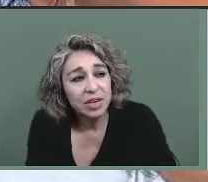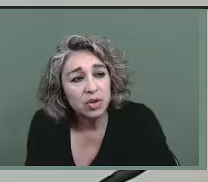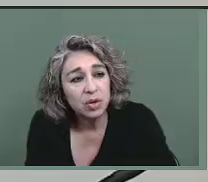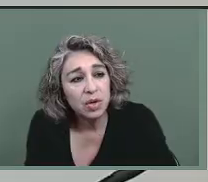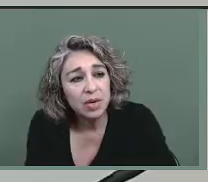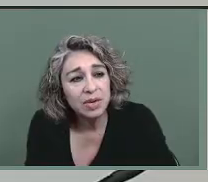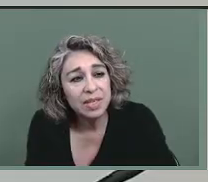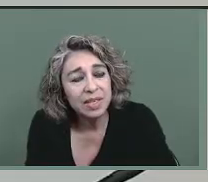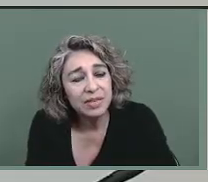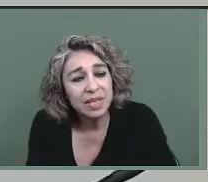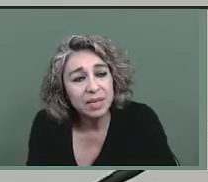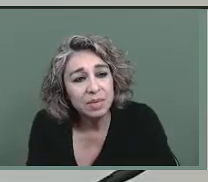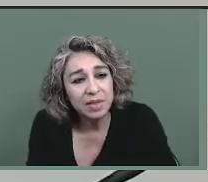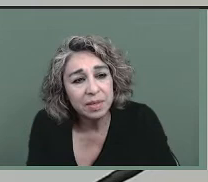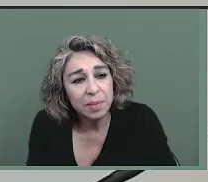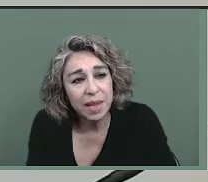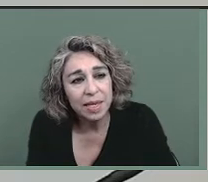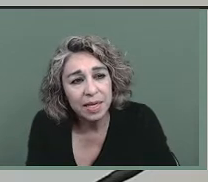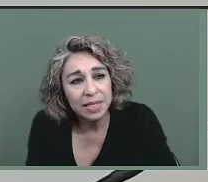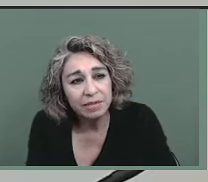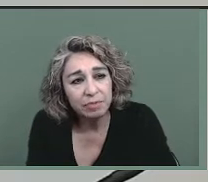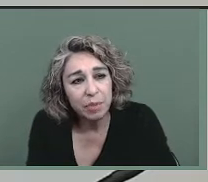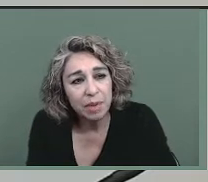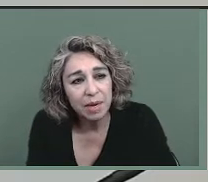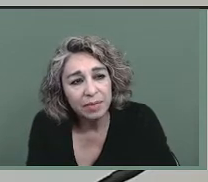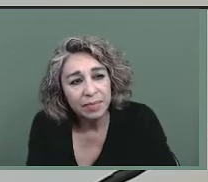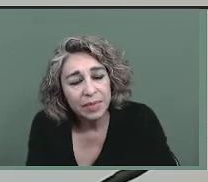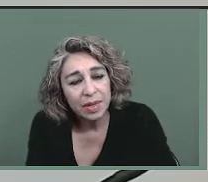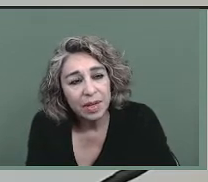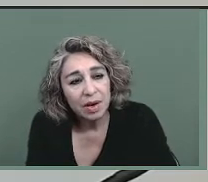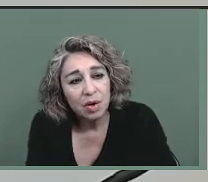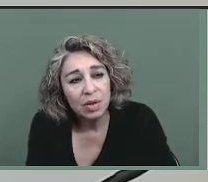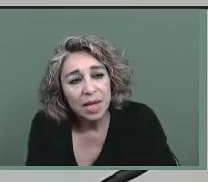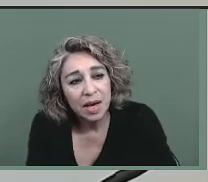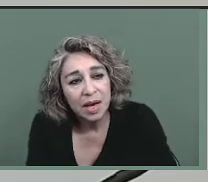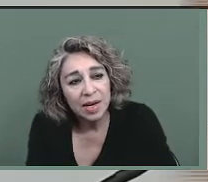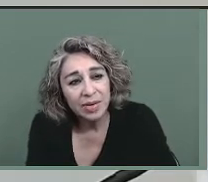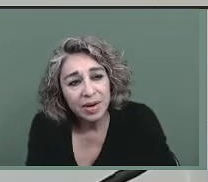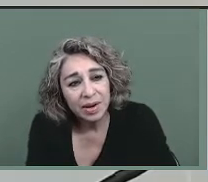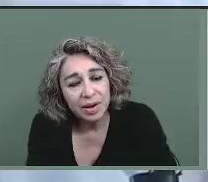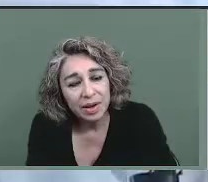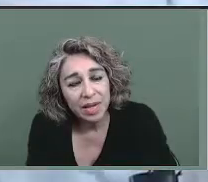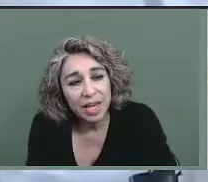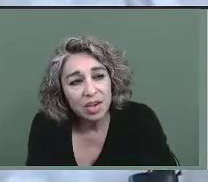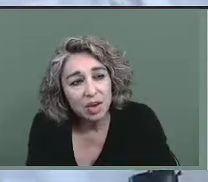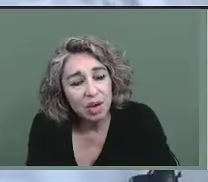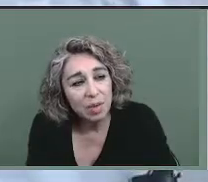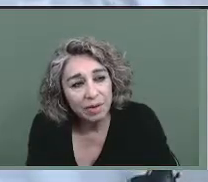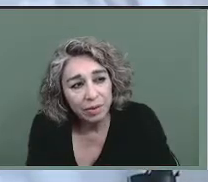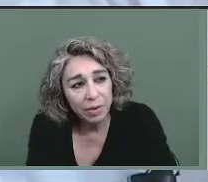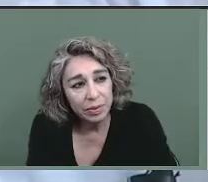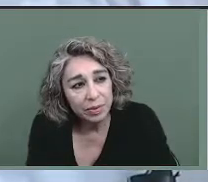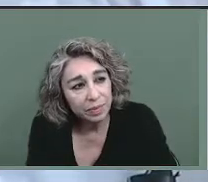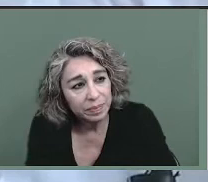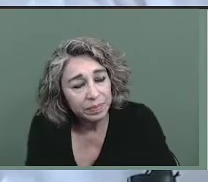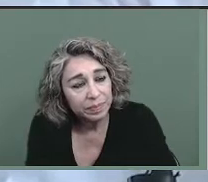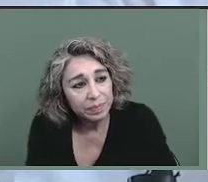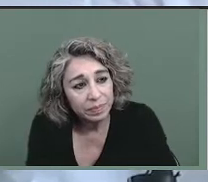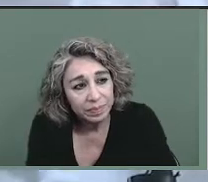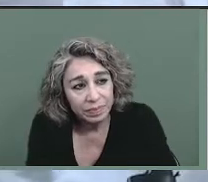out of the 217 municipalities of Puebla, only 100 can you call by phone